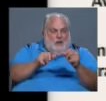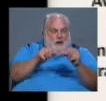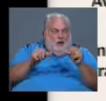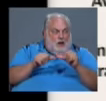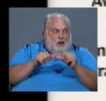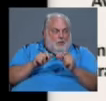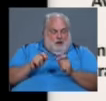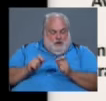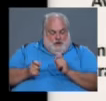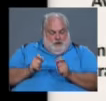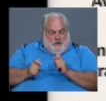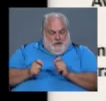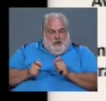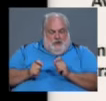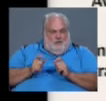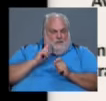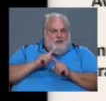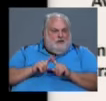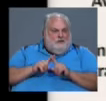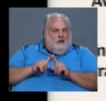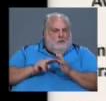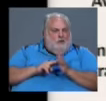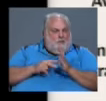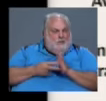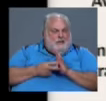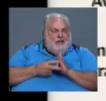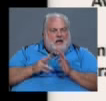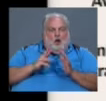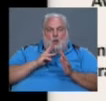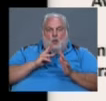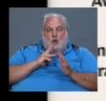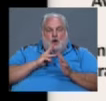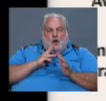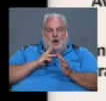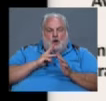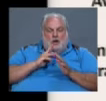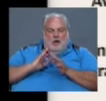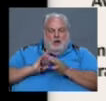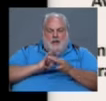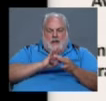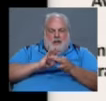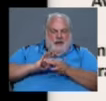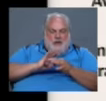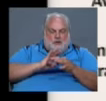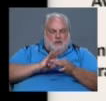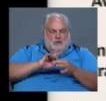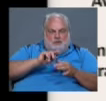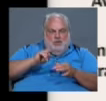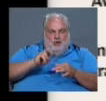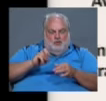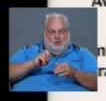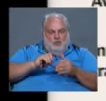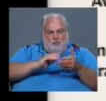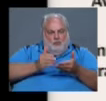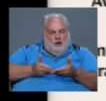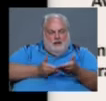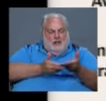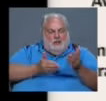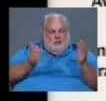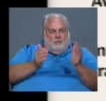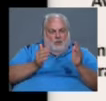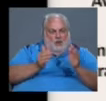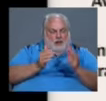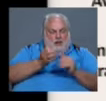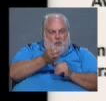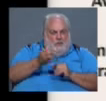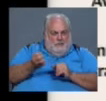reconfigurable spaces, and we also have a waterborne mission zone. In those three spaces, we can bring on, there are miniature Connex boxes with equipment that